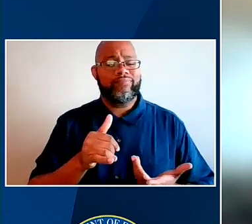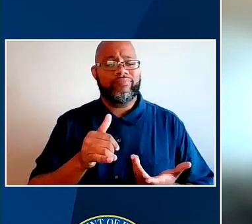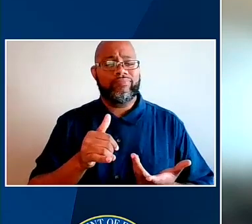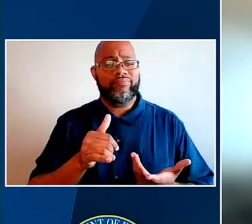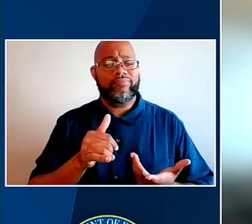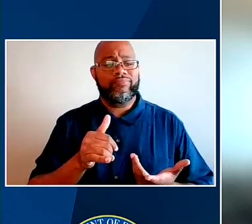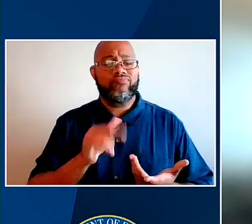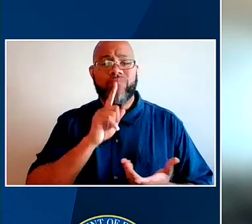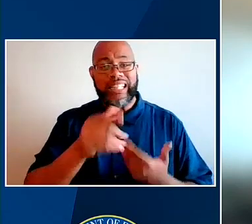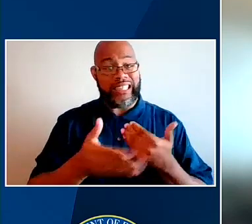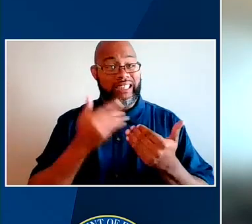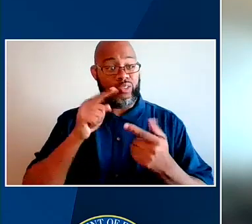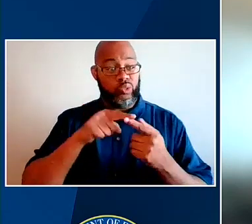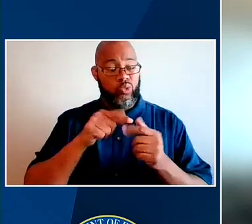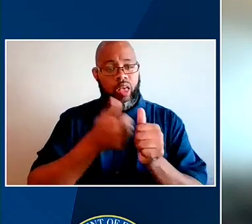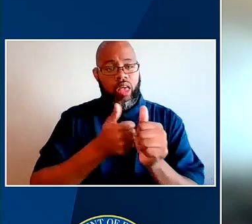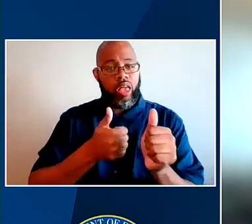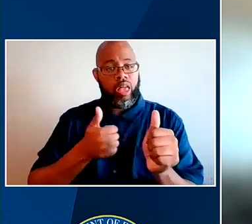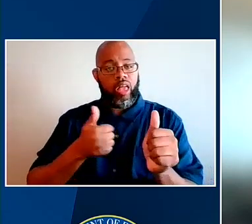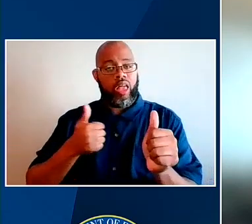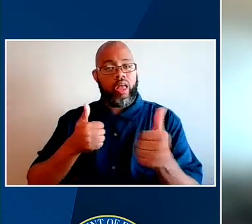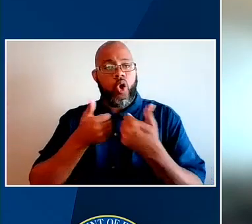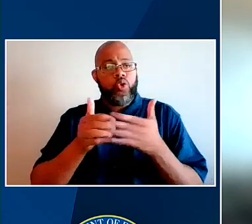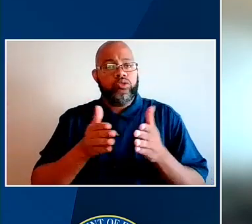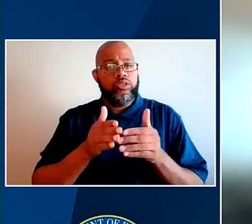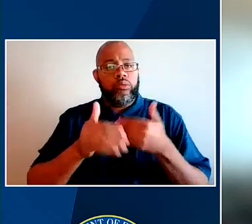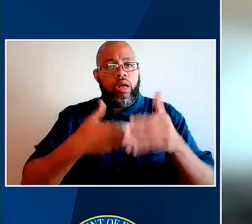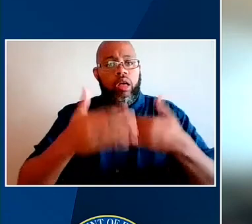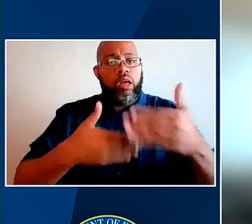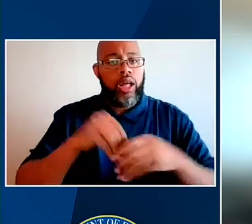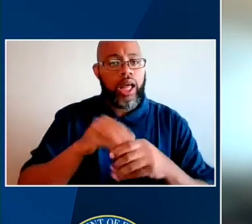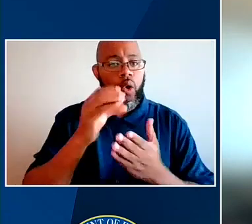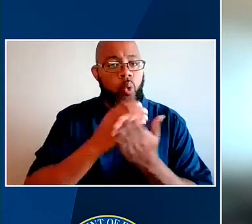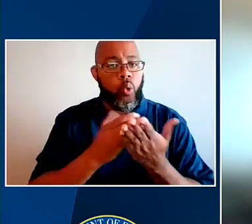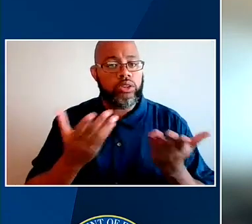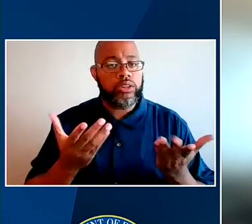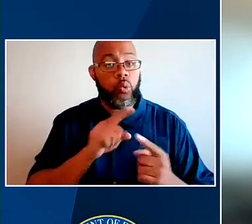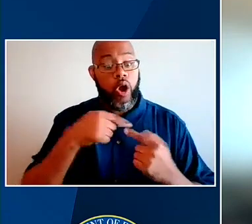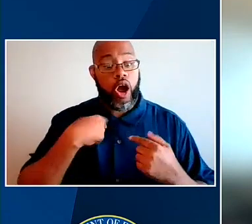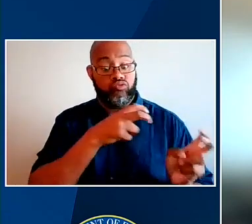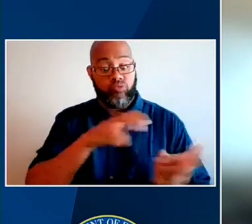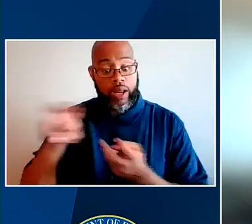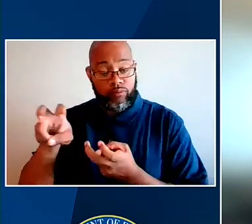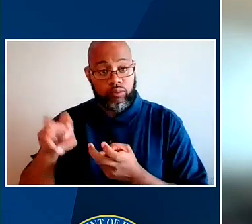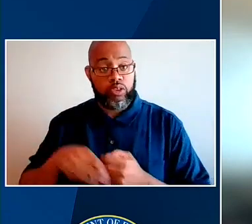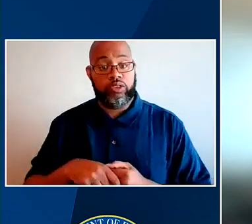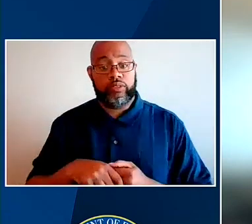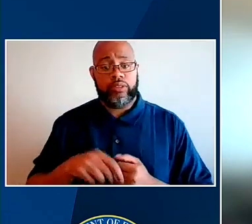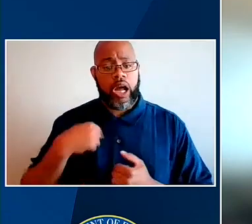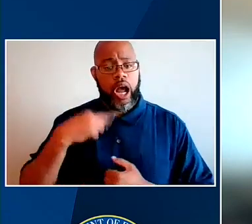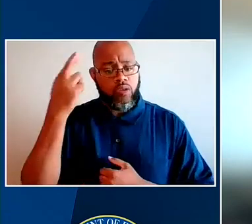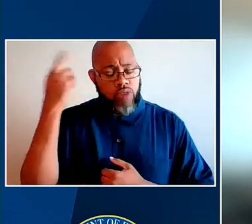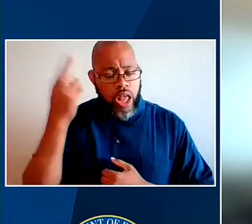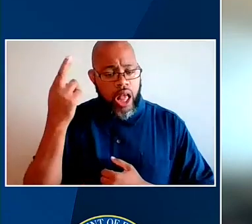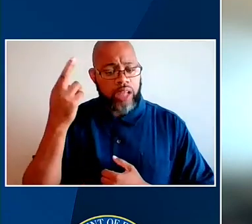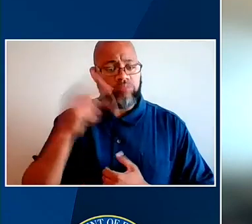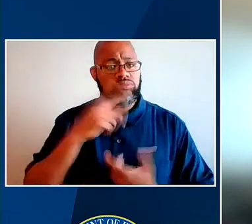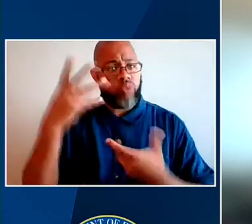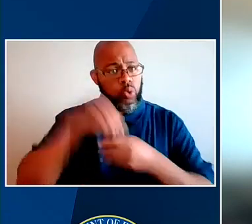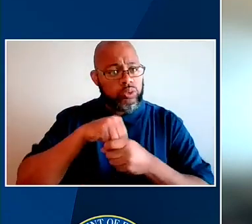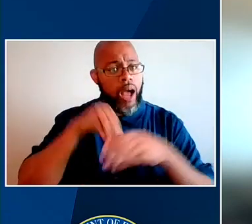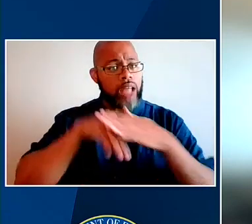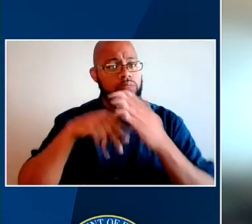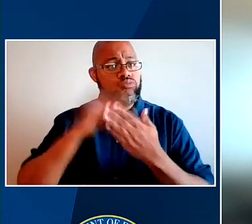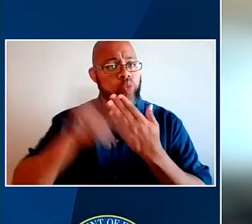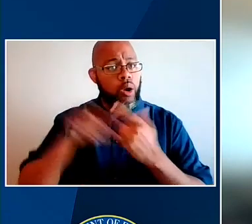it was really easy to fall behind and lose momentum in the course. When I transferred to Bright Point, I realized how the inclusive access program